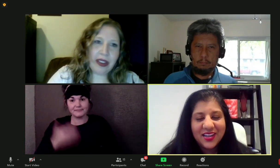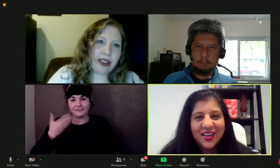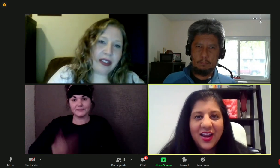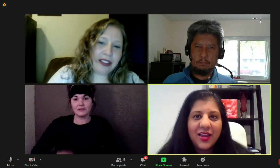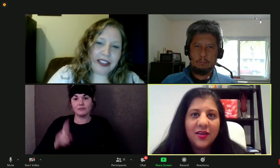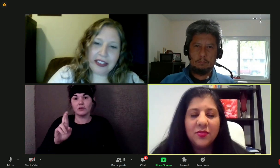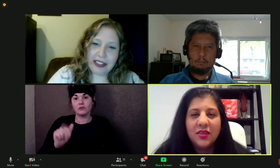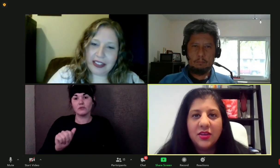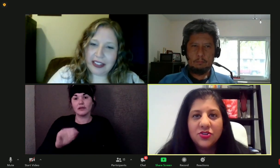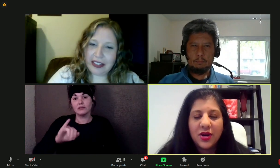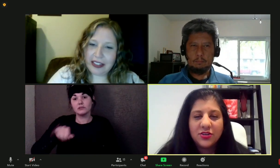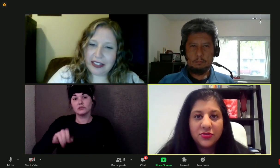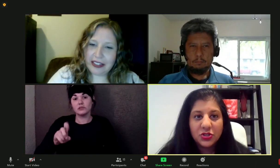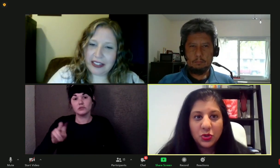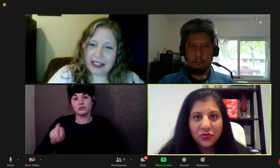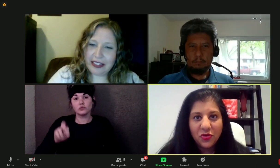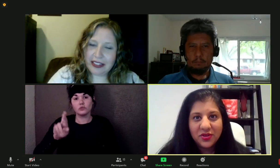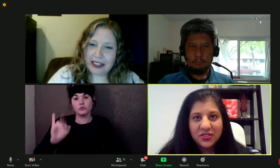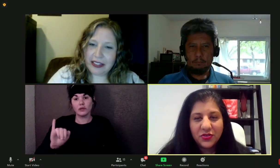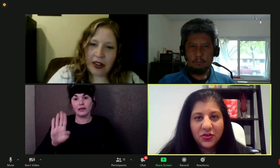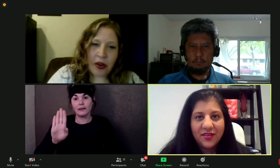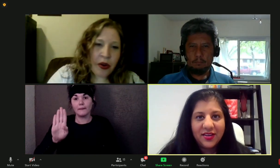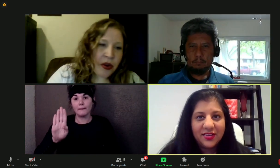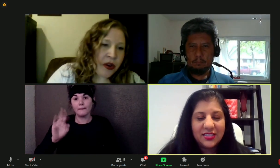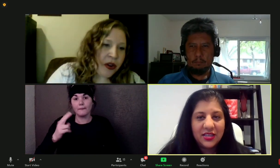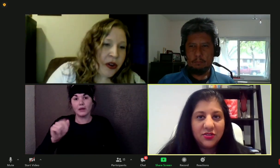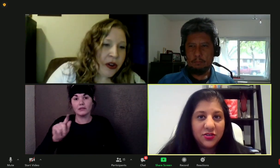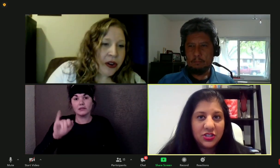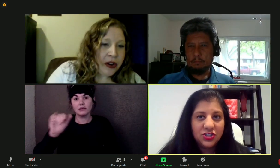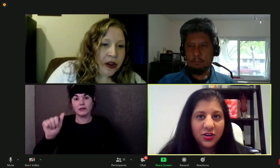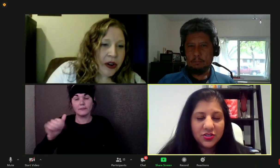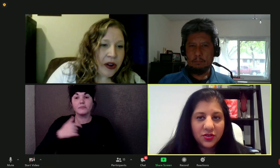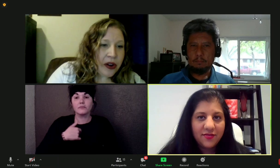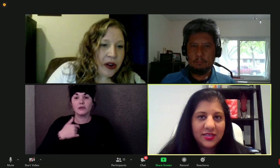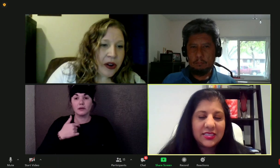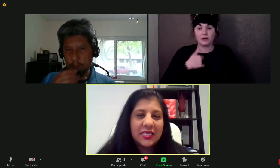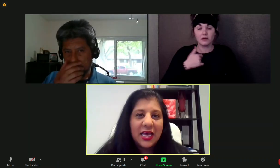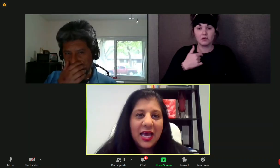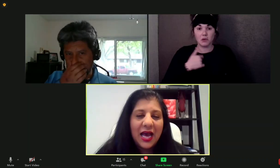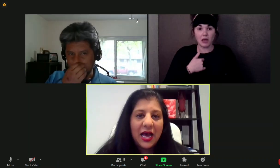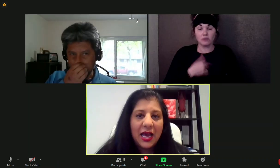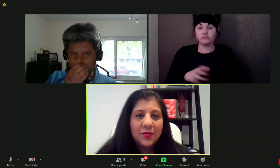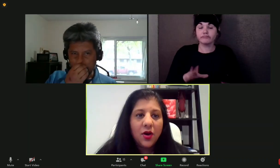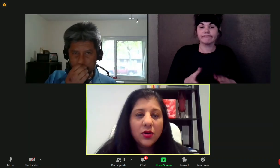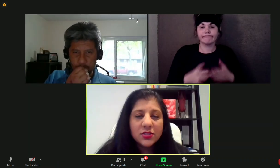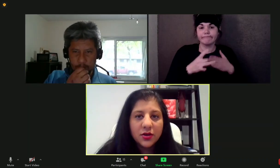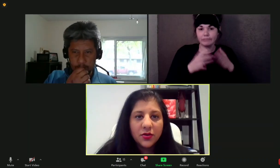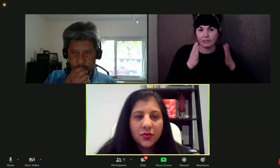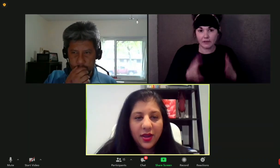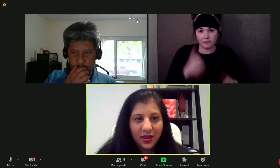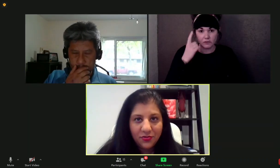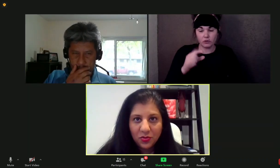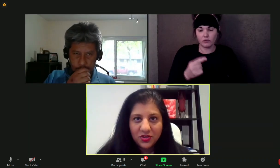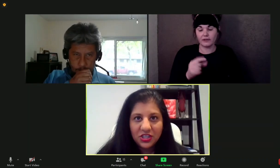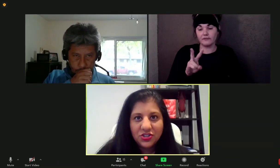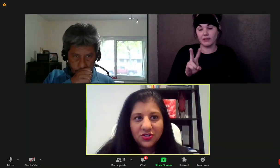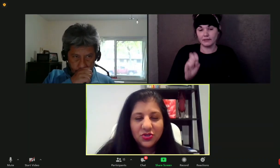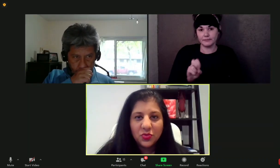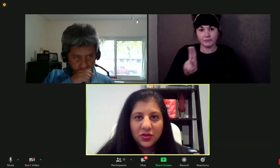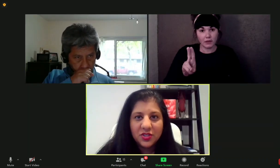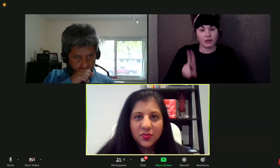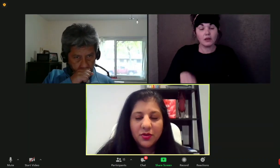Bhatia, and I am the director for school performance for Grand Valley State University's charter school office. I am also a former